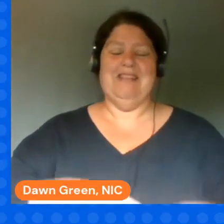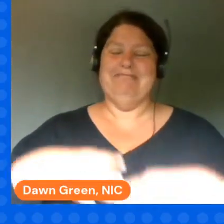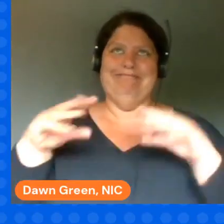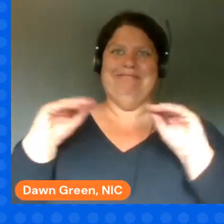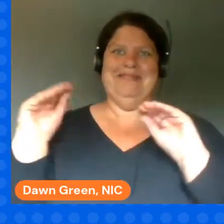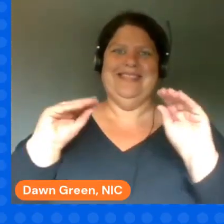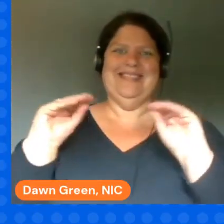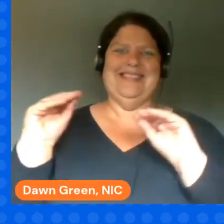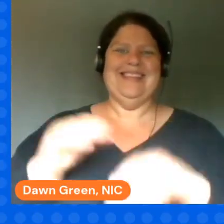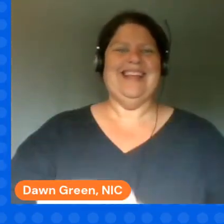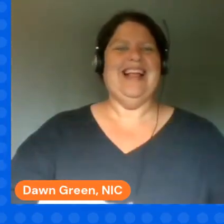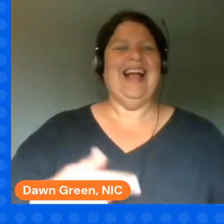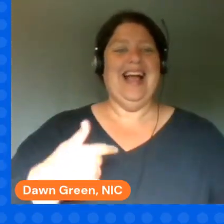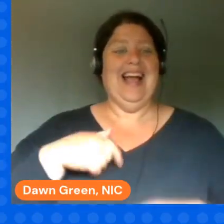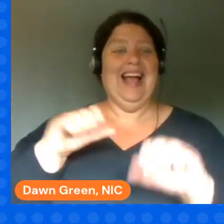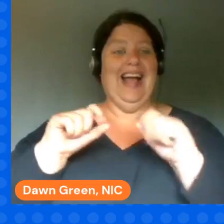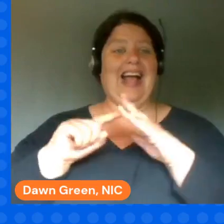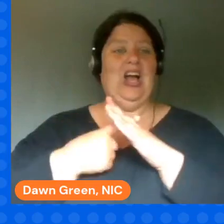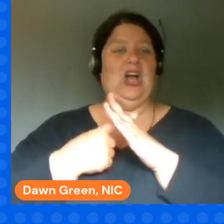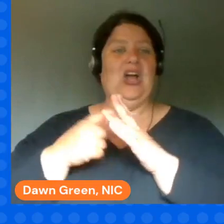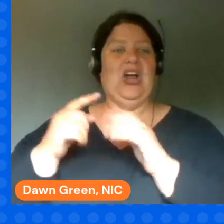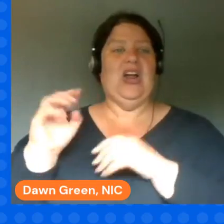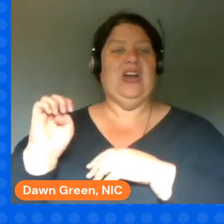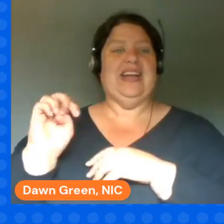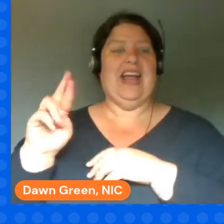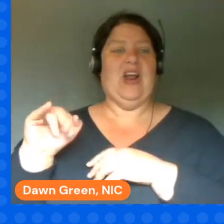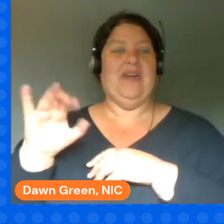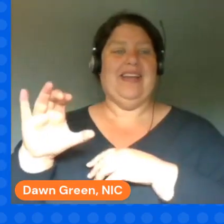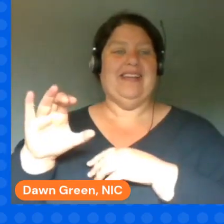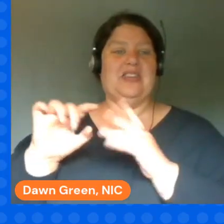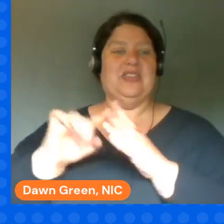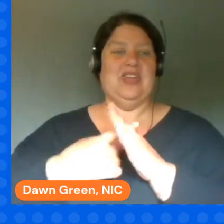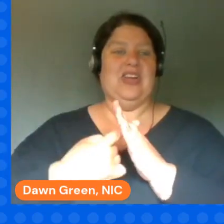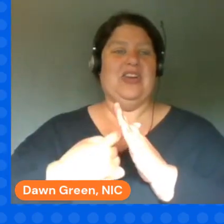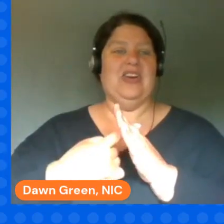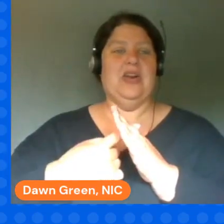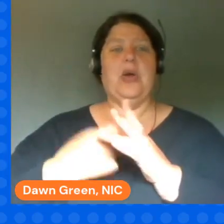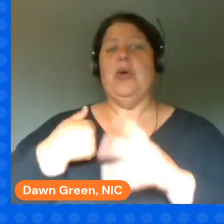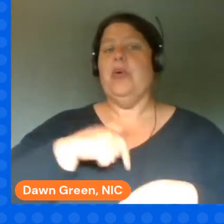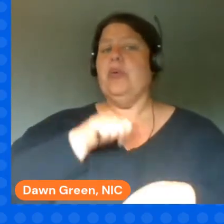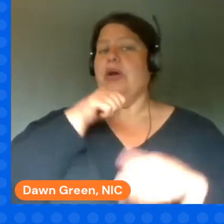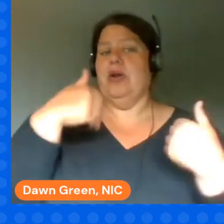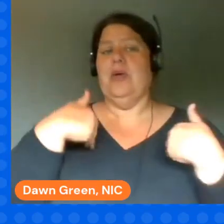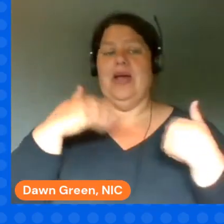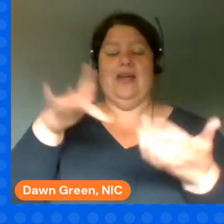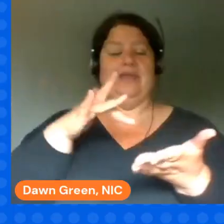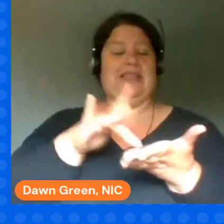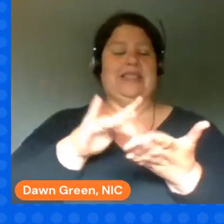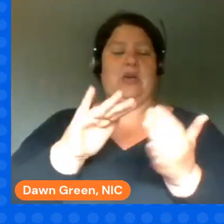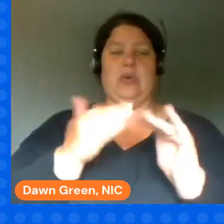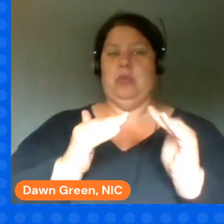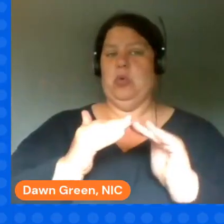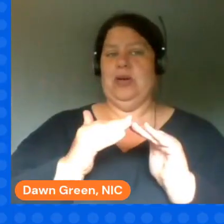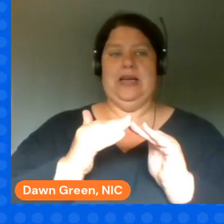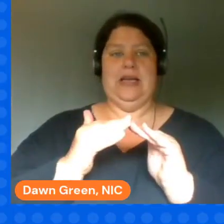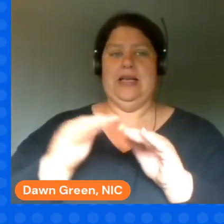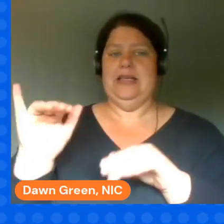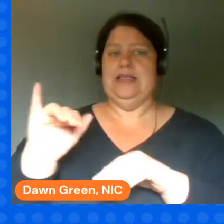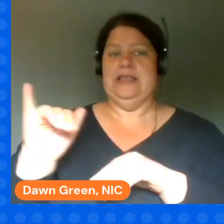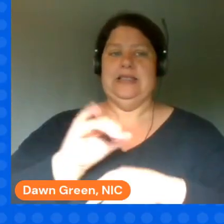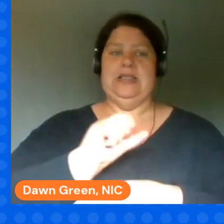I can start. Okay. No, we don't have a centralized online community like the Scratch online